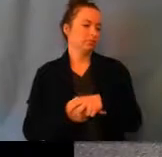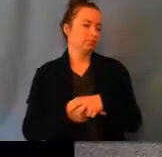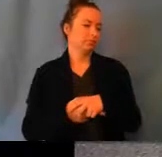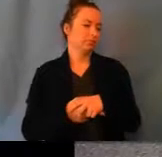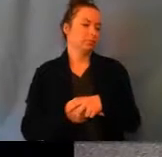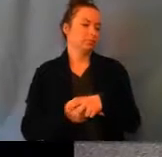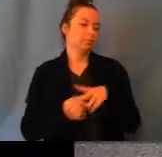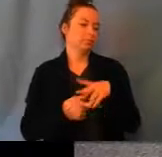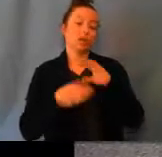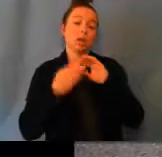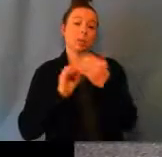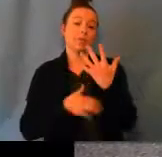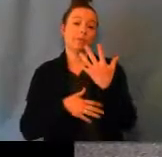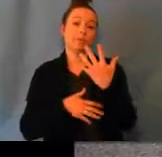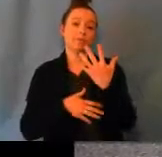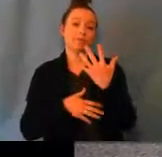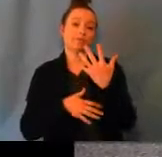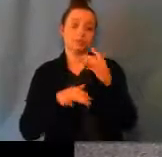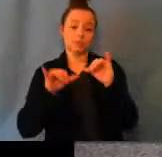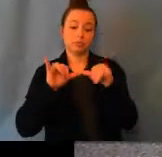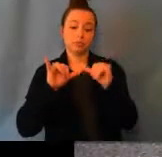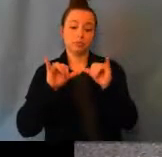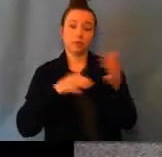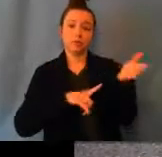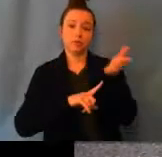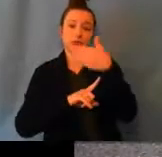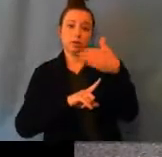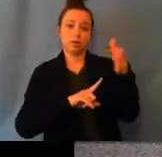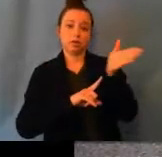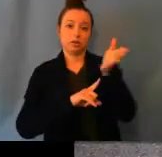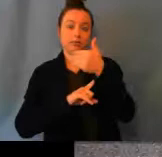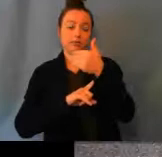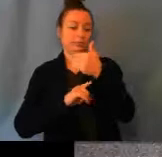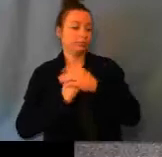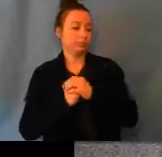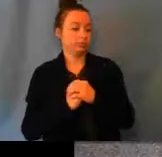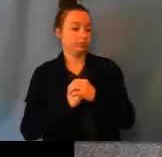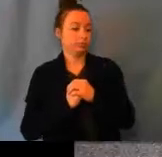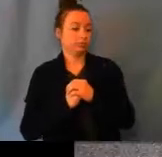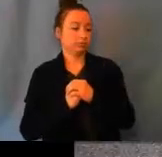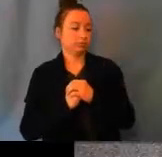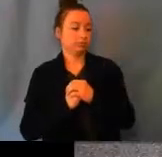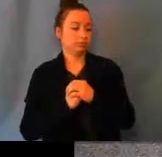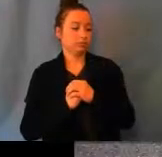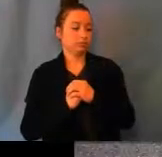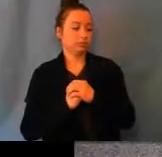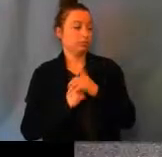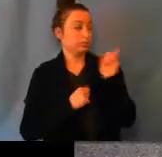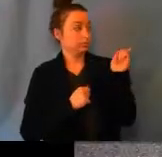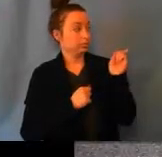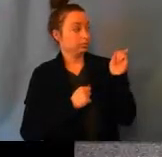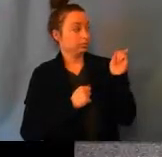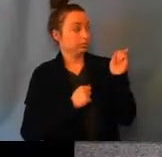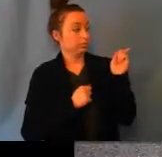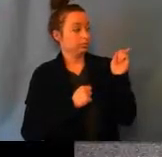All right, let's look at number 5. How long is the flag? I'm going to draw my line just like I did with my car.